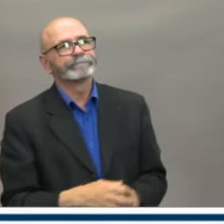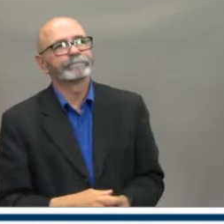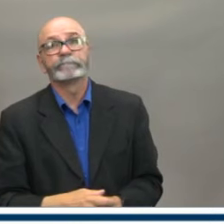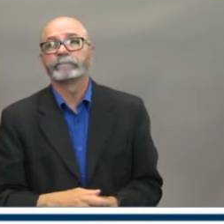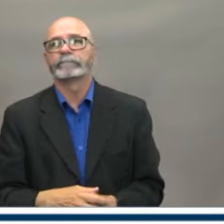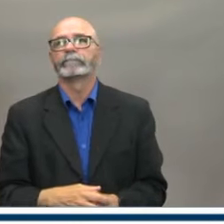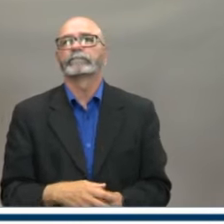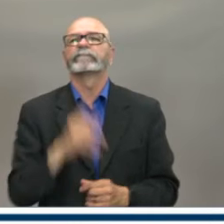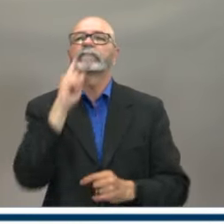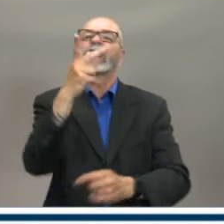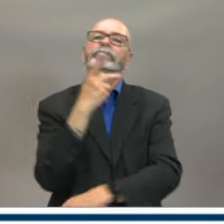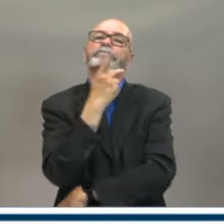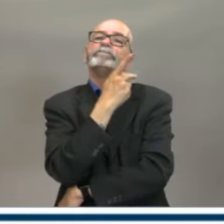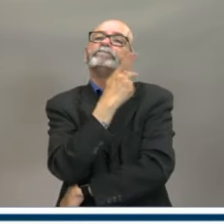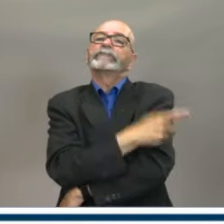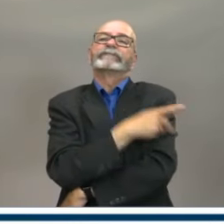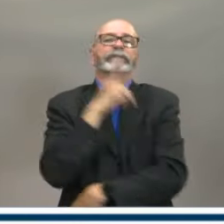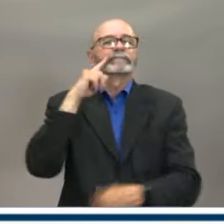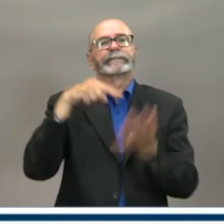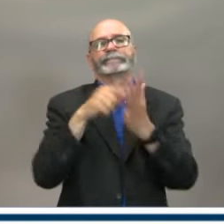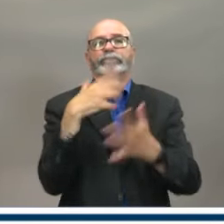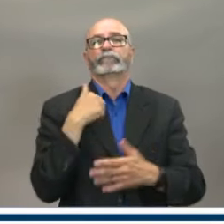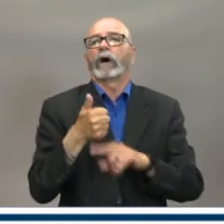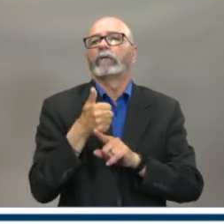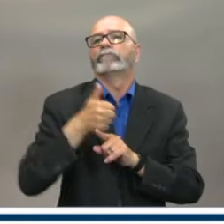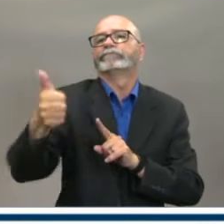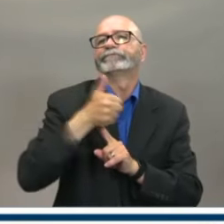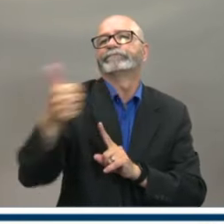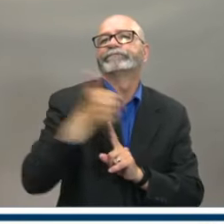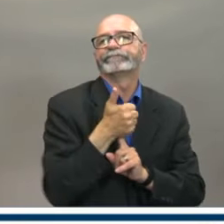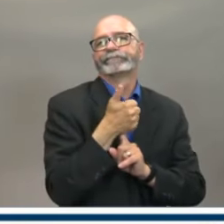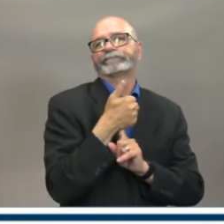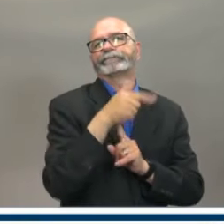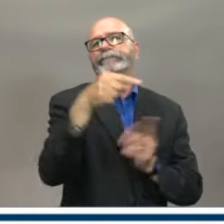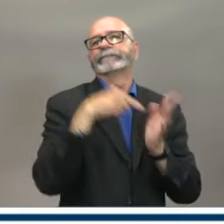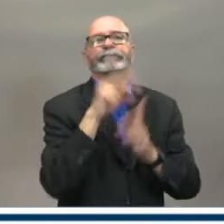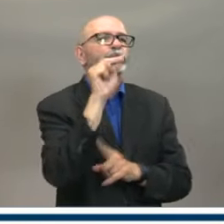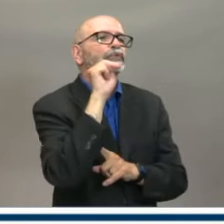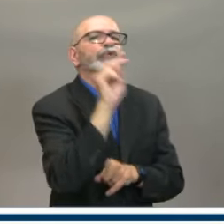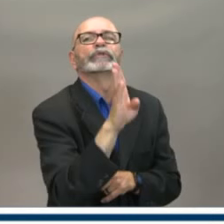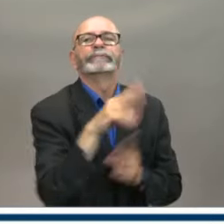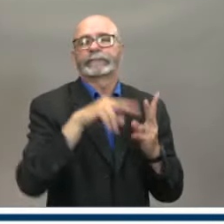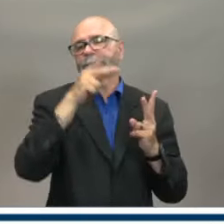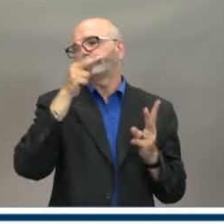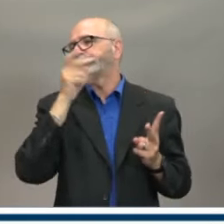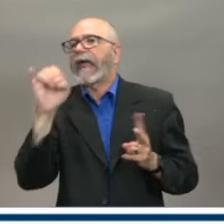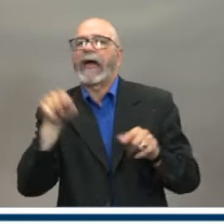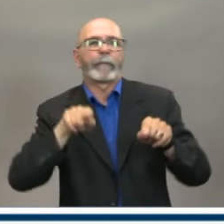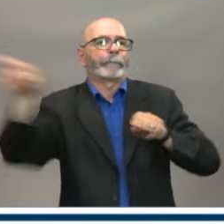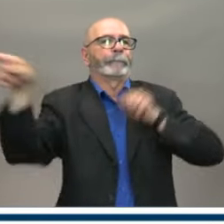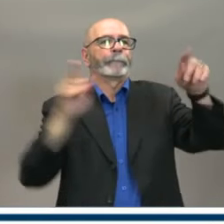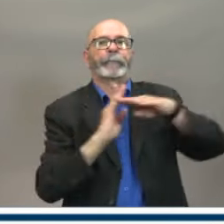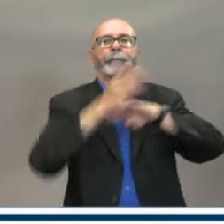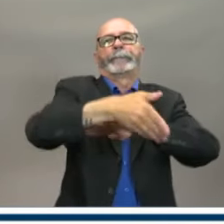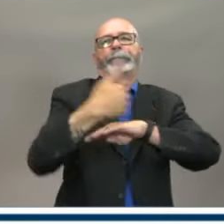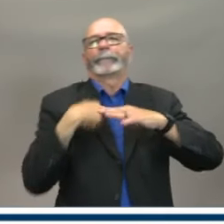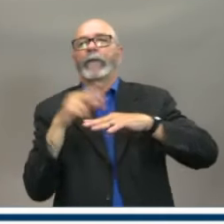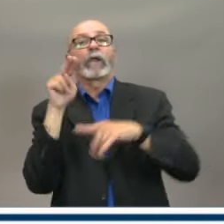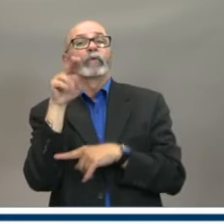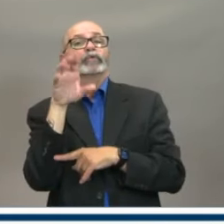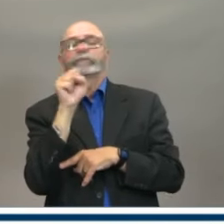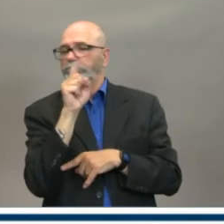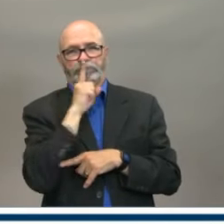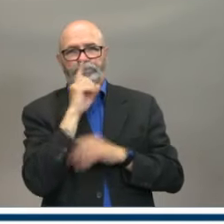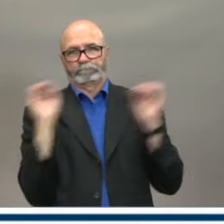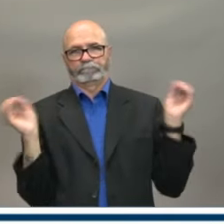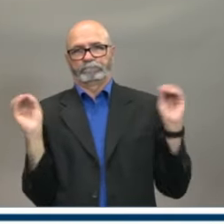Both, though, have said that Nova Scotia likely wouldn't be included in that arrangement. Just wondering, Premier, what's your response to this, and if you would like to see Nova Scotia included